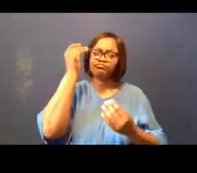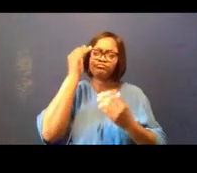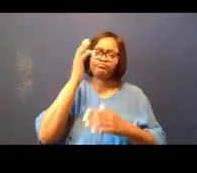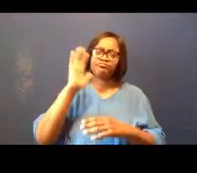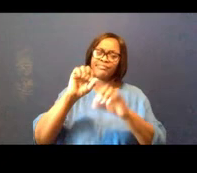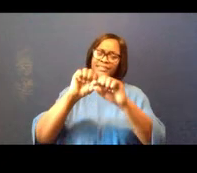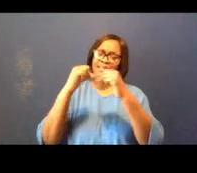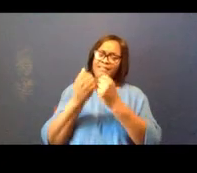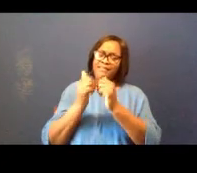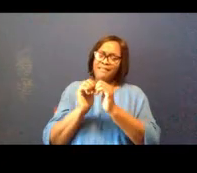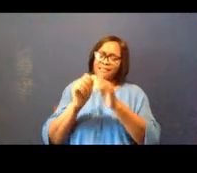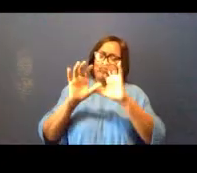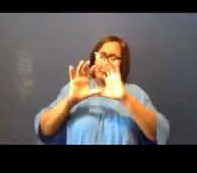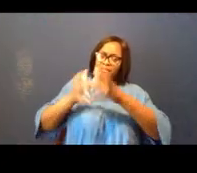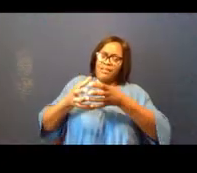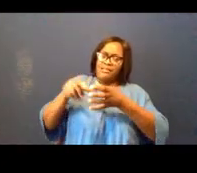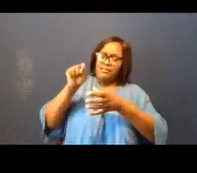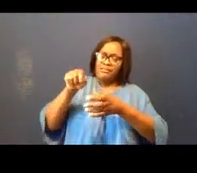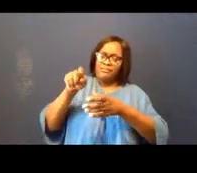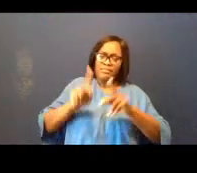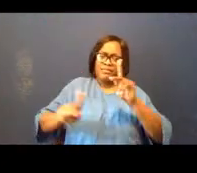Reverend Calvin E. Peterson.